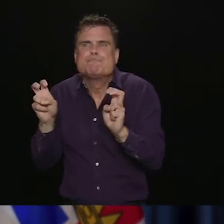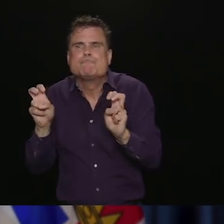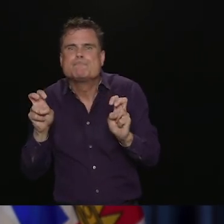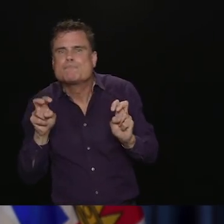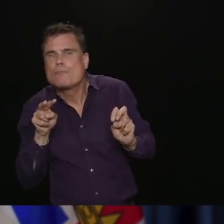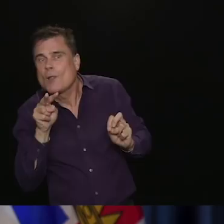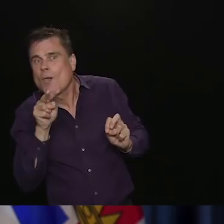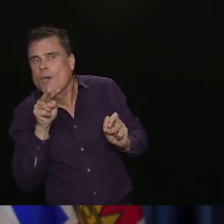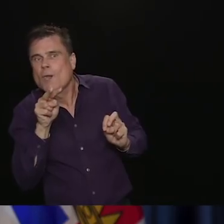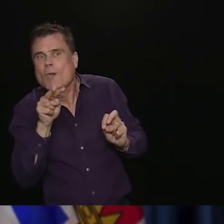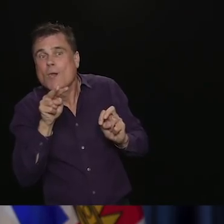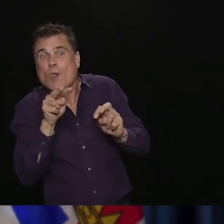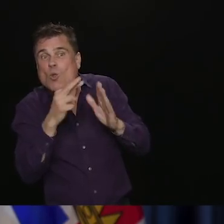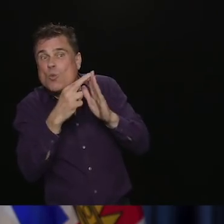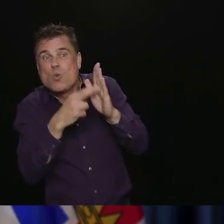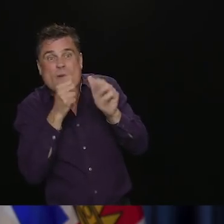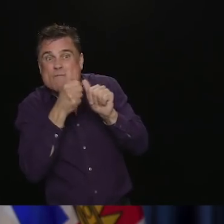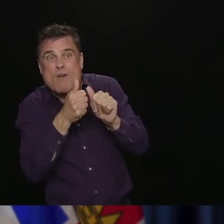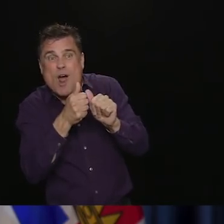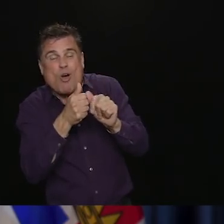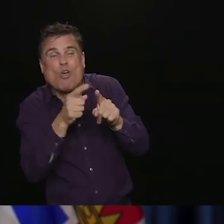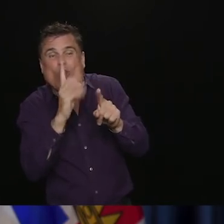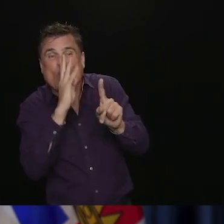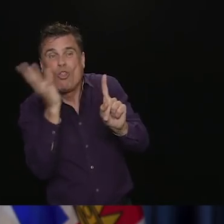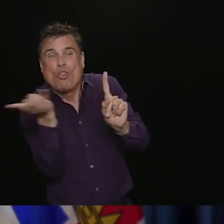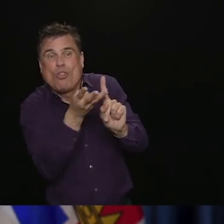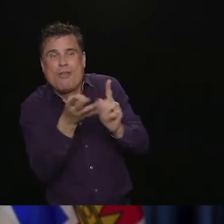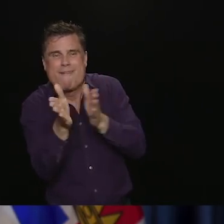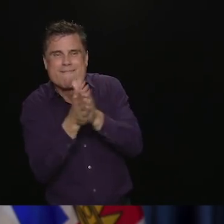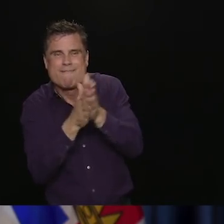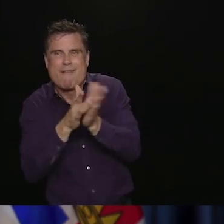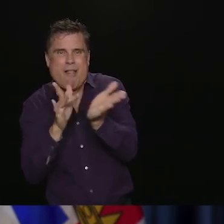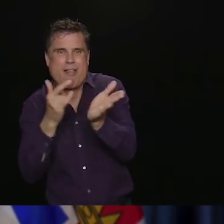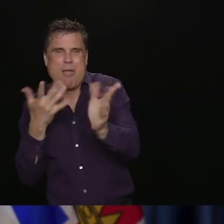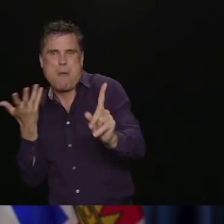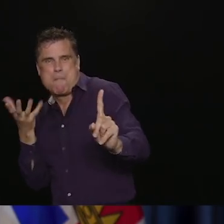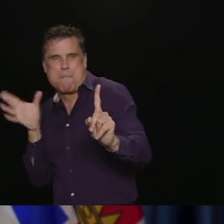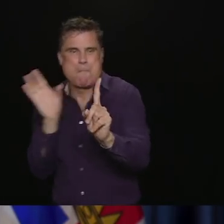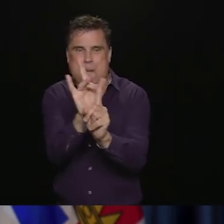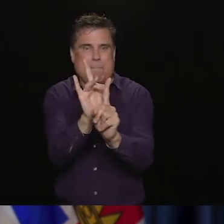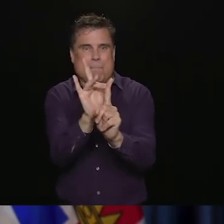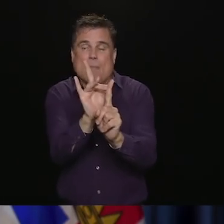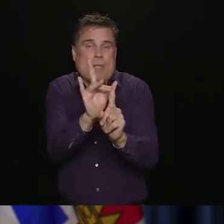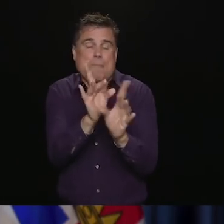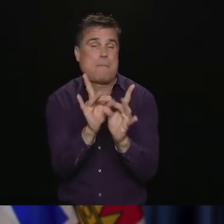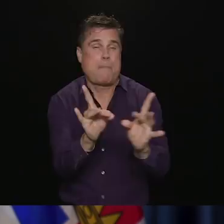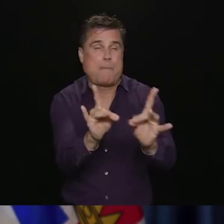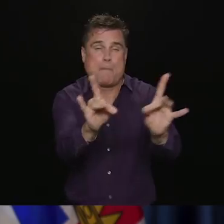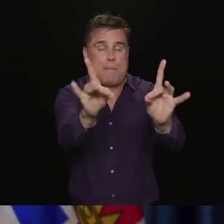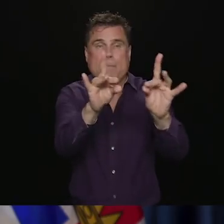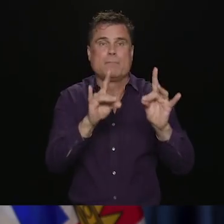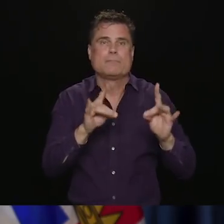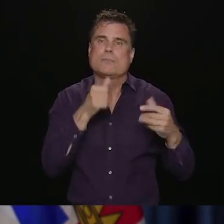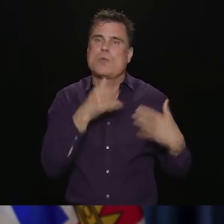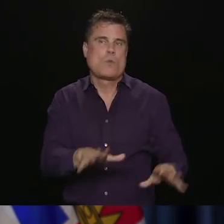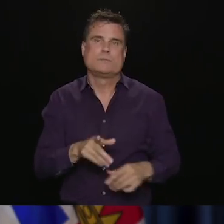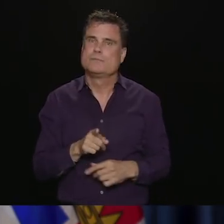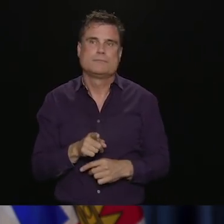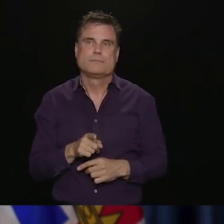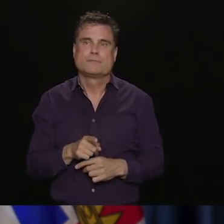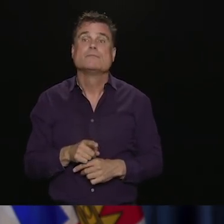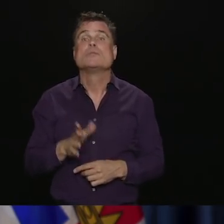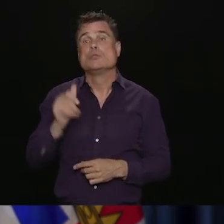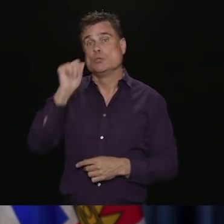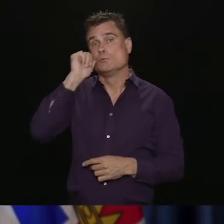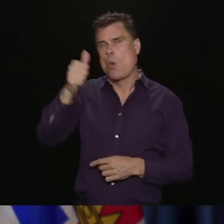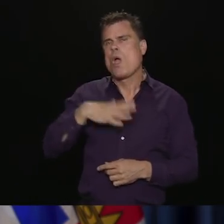again, to strengthen its grip. Tomorrow, we'll update on the PPE supplies so essential to keeping our healthcare workers and